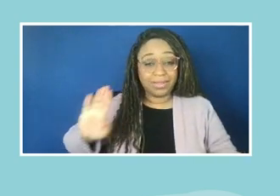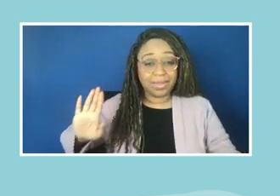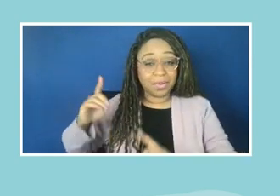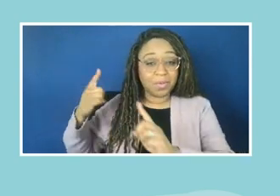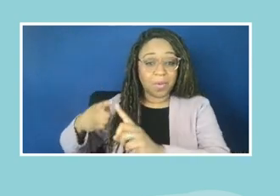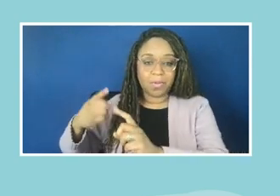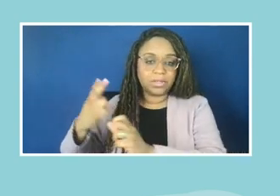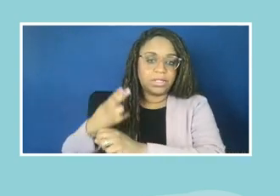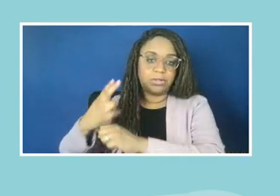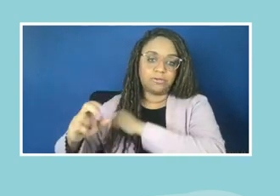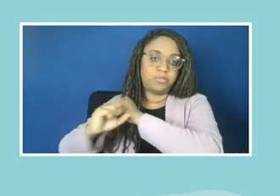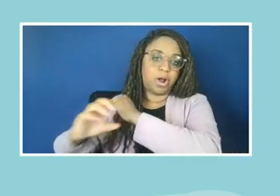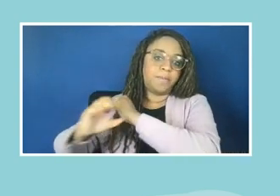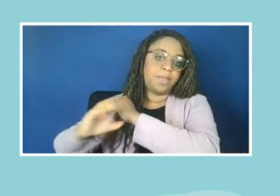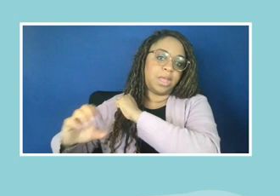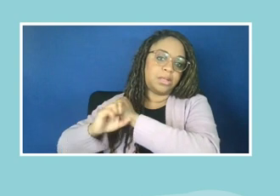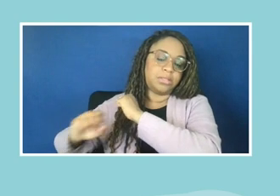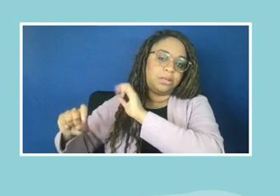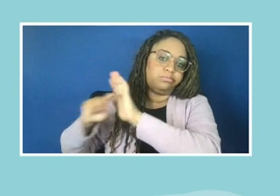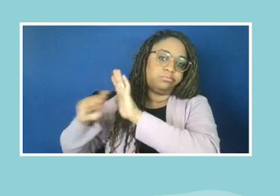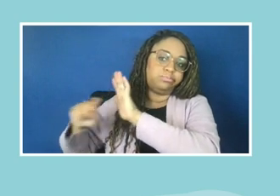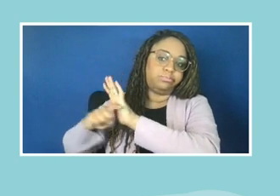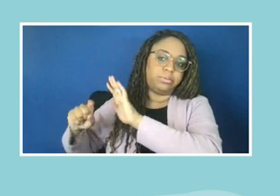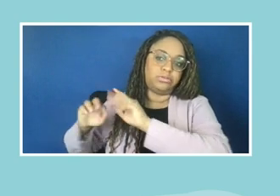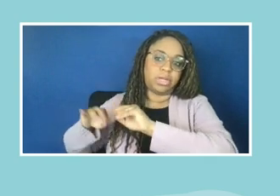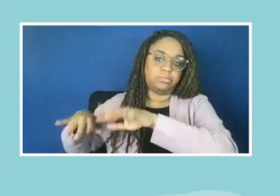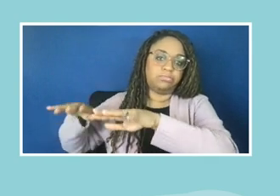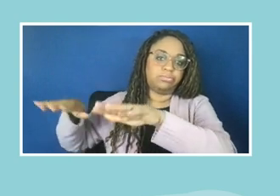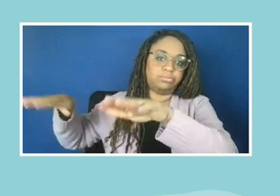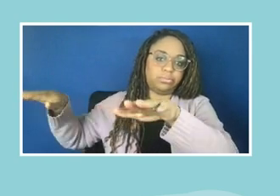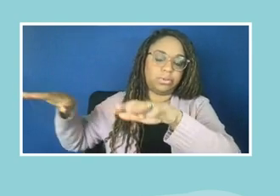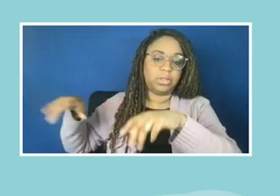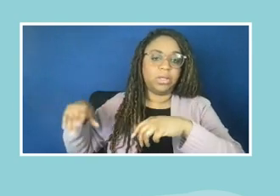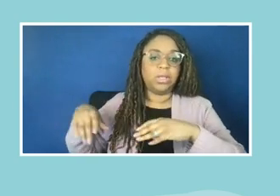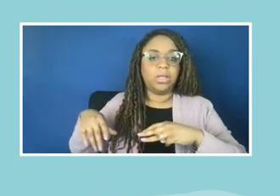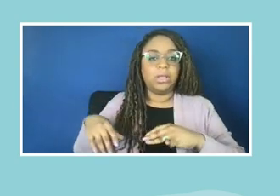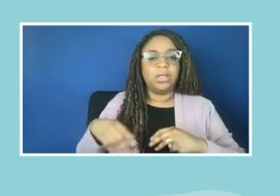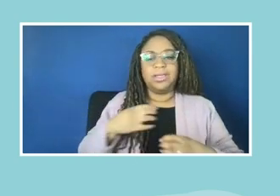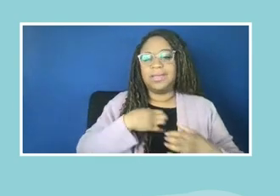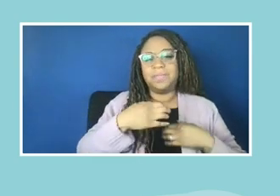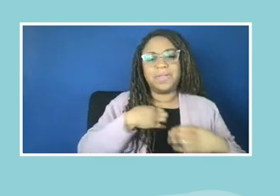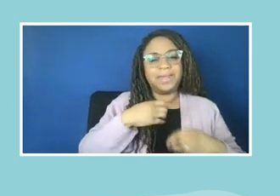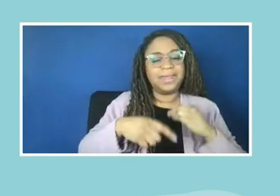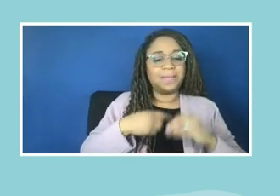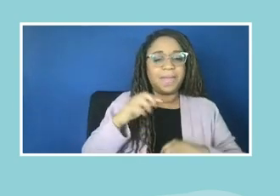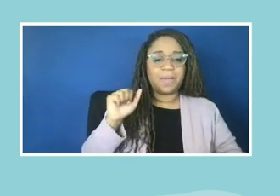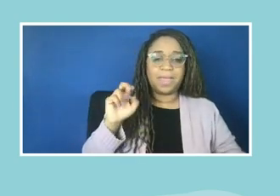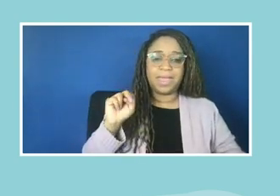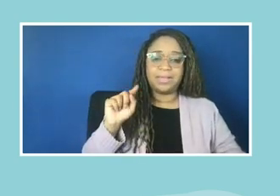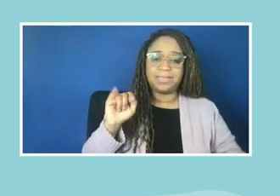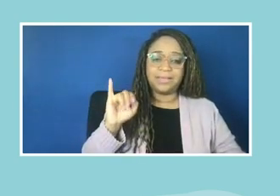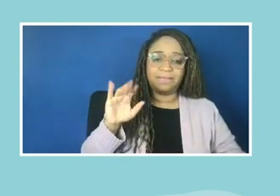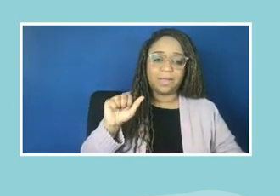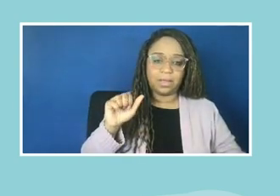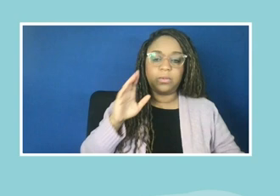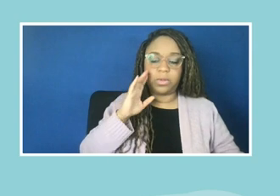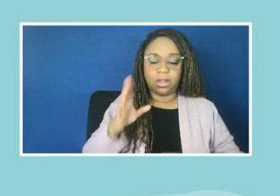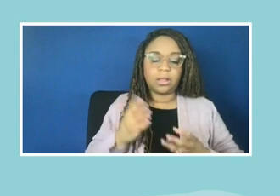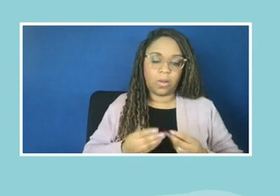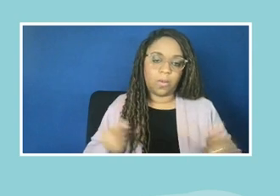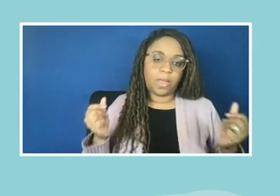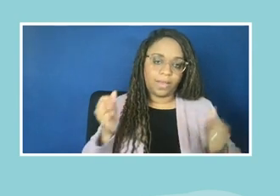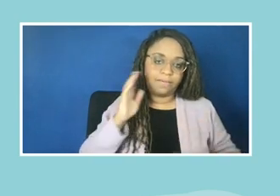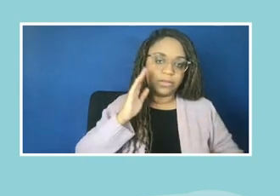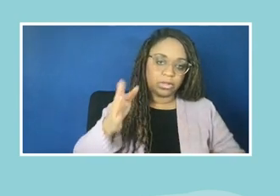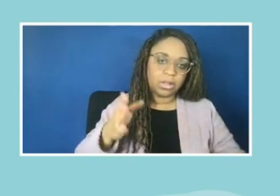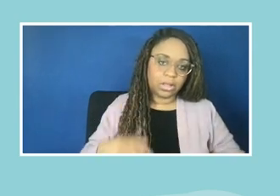do. This nonsense about Antifa, complaining about Antifa, it's going to go away. It's going to go away when people recognize Antifa